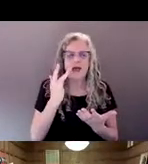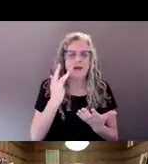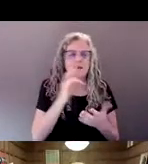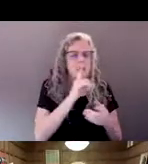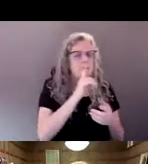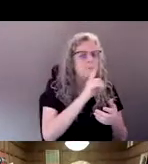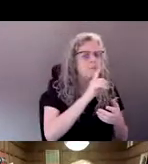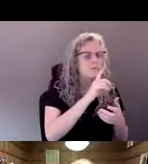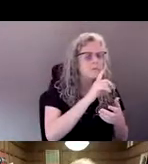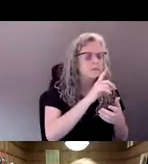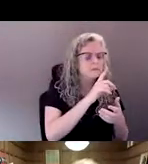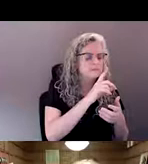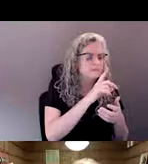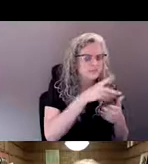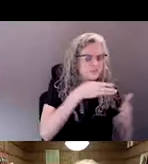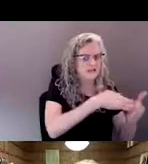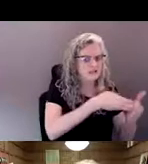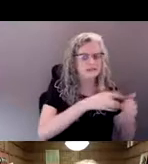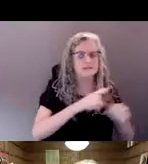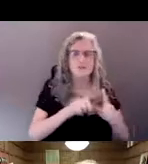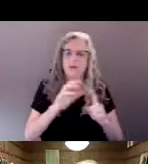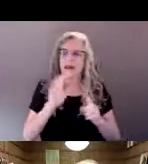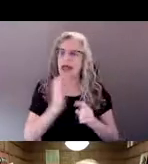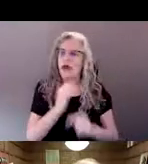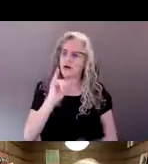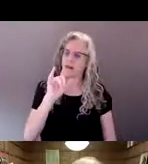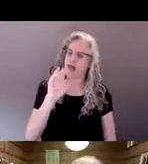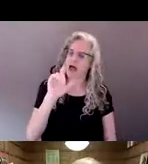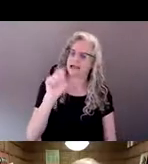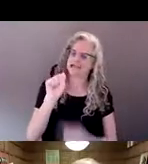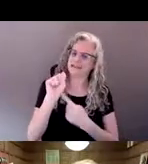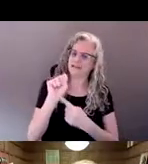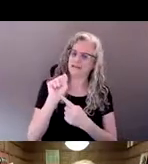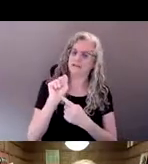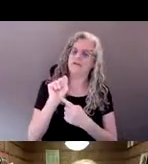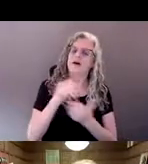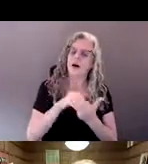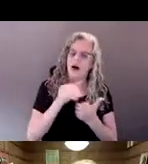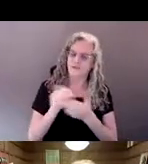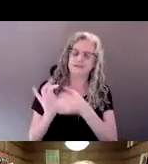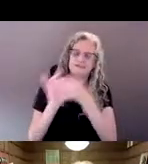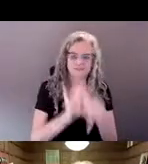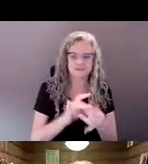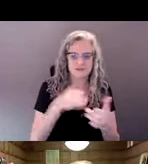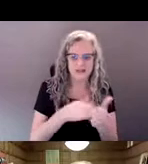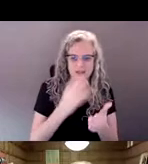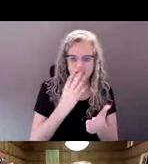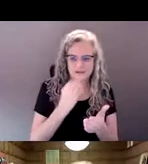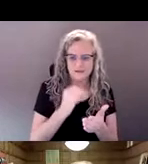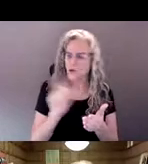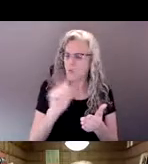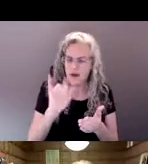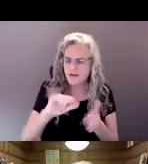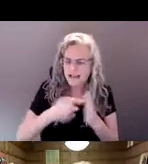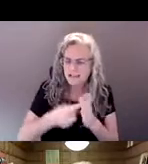and terrible ideas. I mean, our ideals are often articulated in terms of anti-Judaism by going backwards to